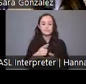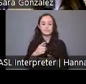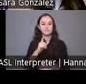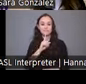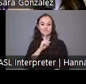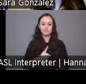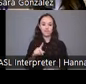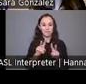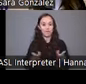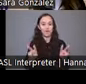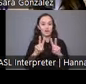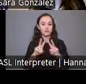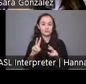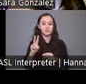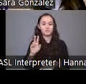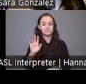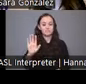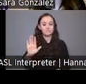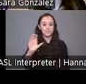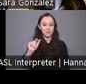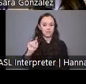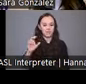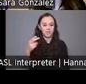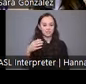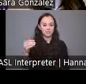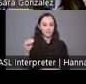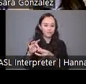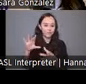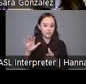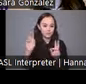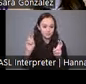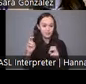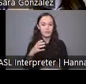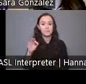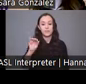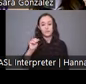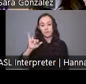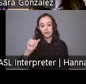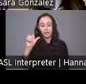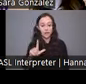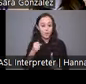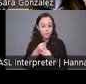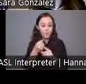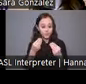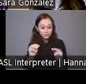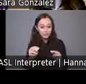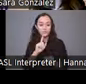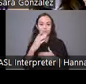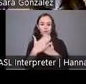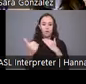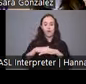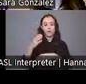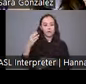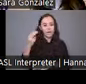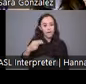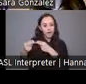and release and FMIA's low impact methodology is that it calls on heritage managers to rethink what it means to work with and